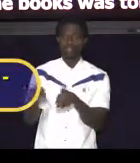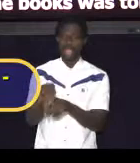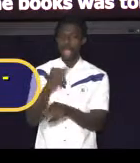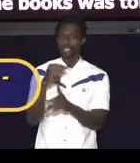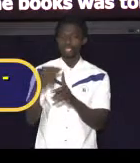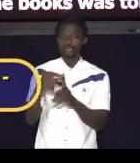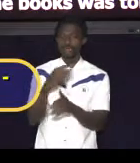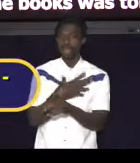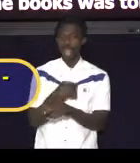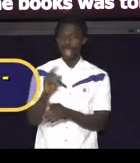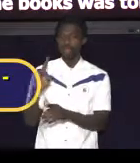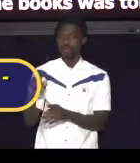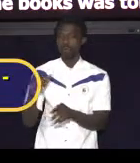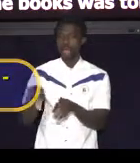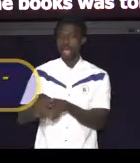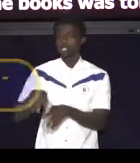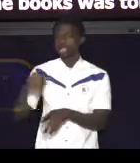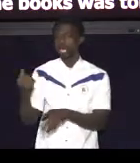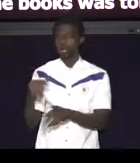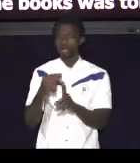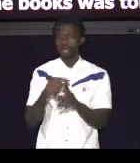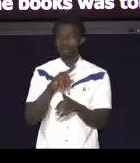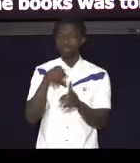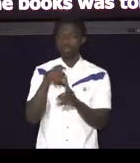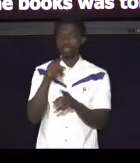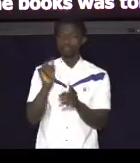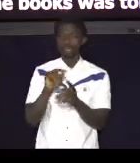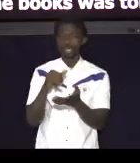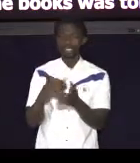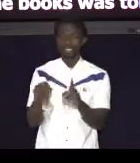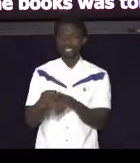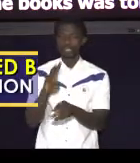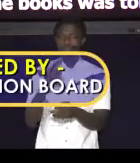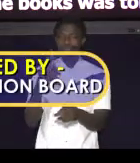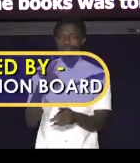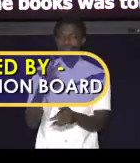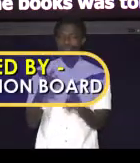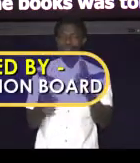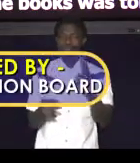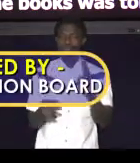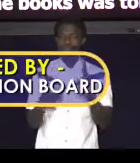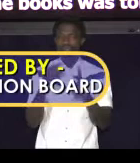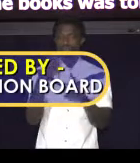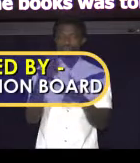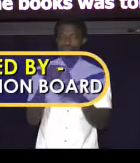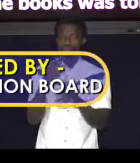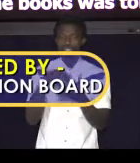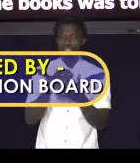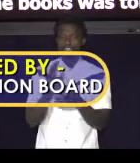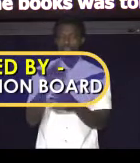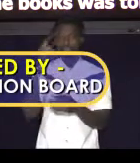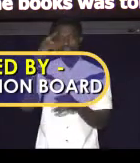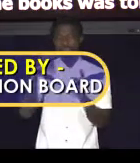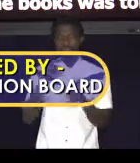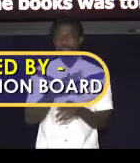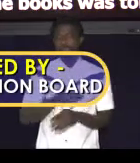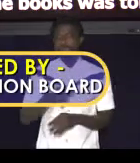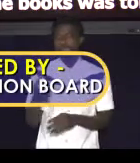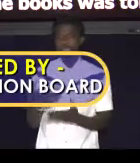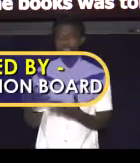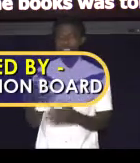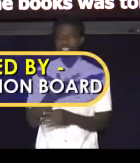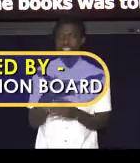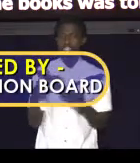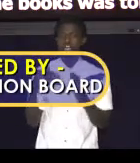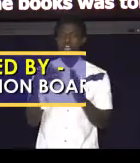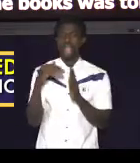word and one as another word, when you write it as two words, it is used for people and any other thing, and it is